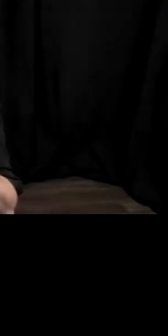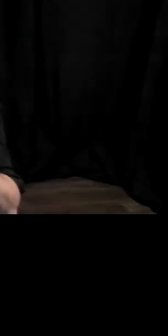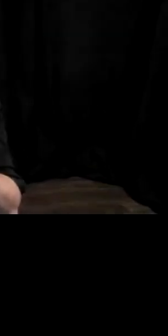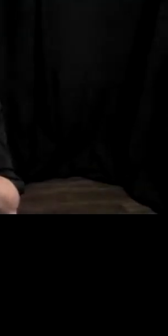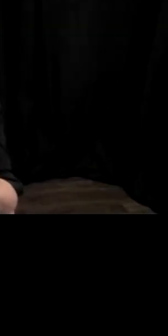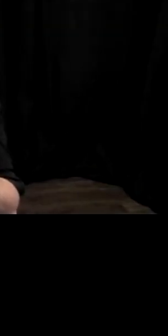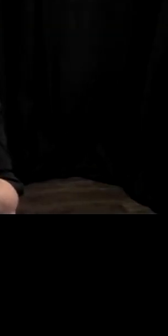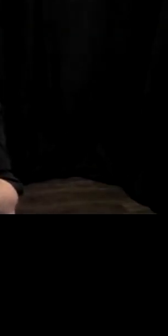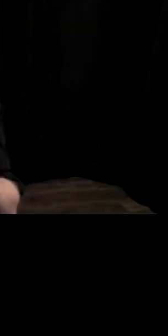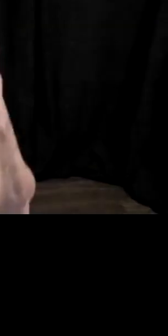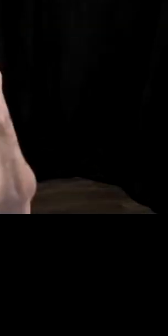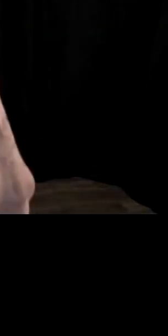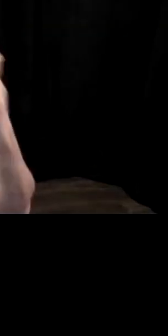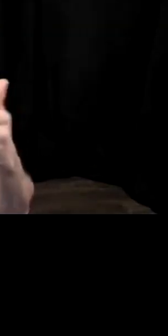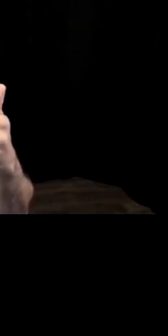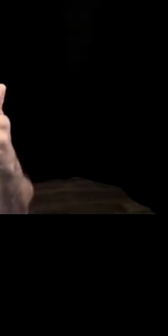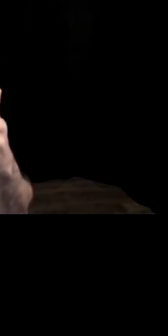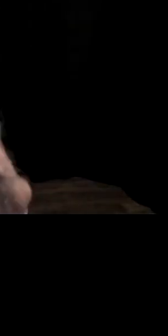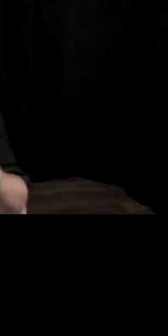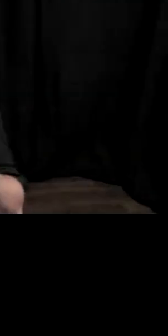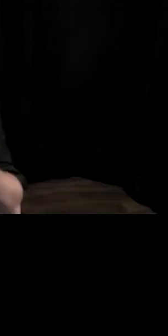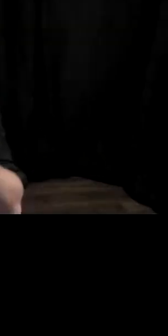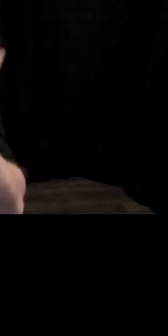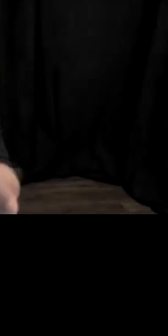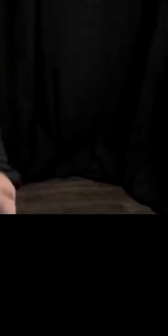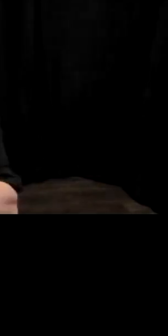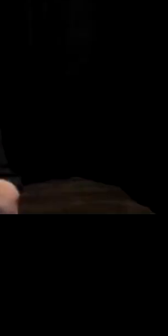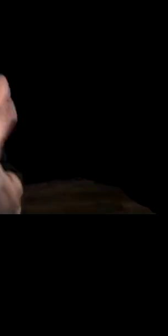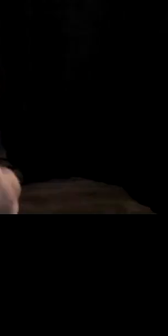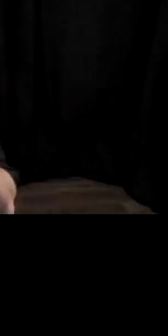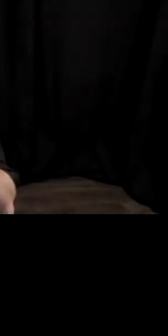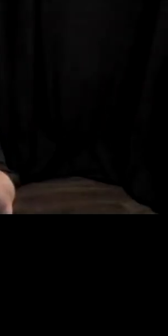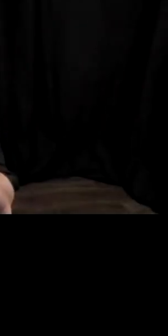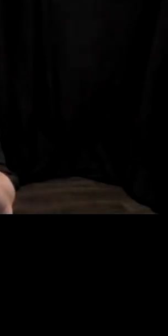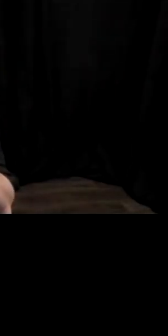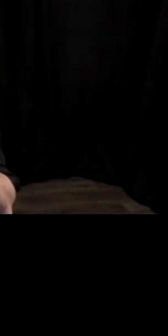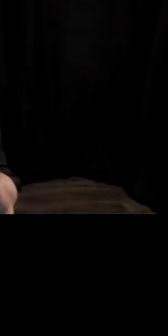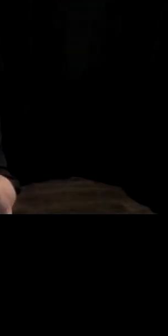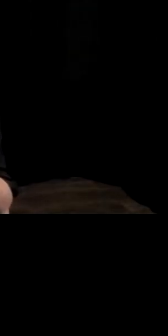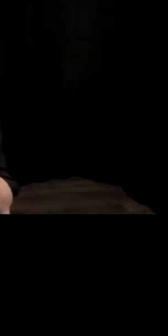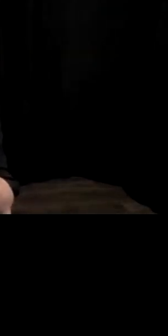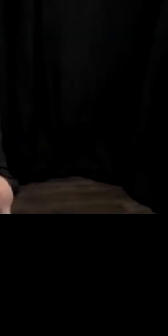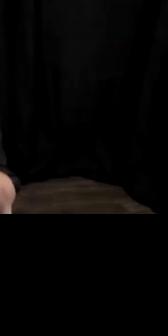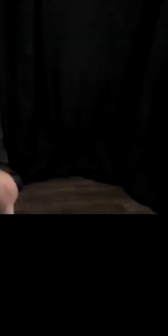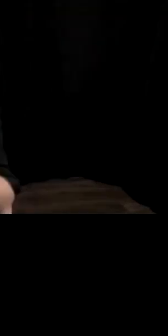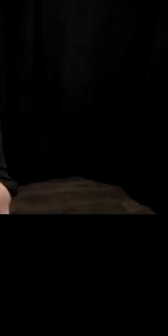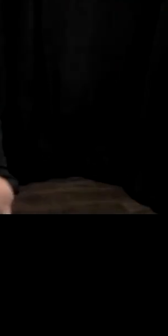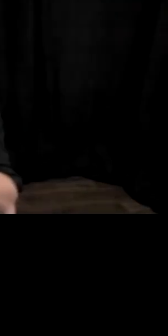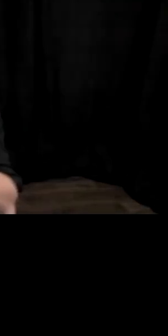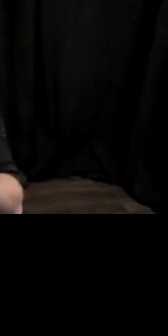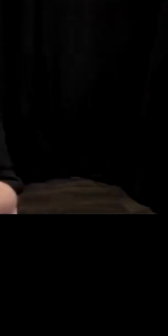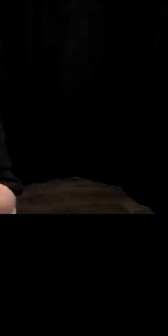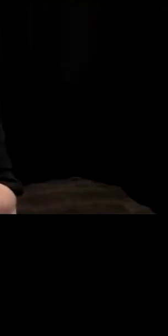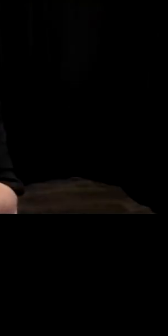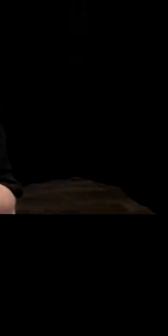proceeding, and it was acknowledged that it's an important direction for the Older Americans Act, and that will